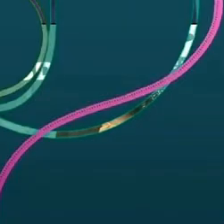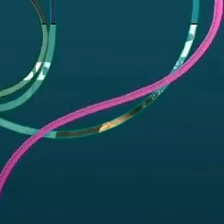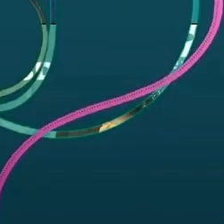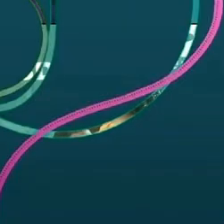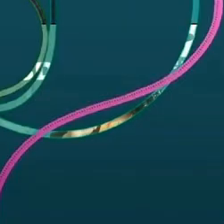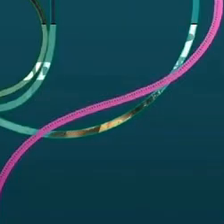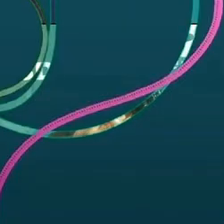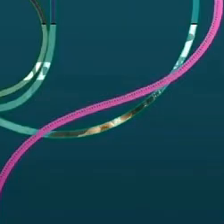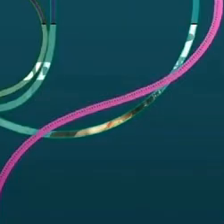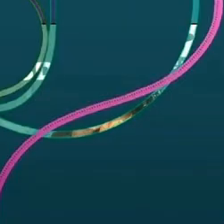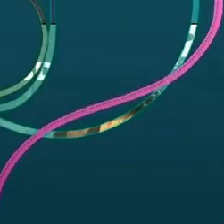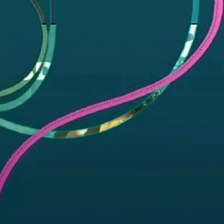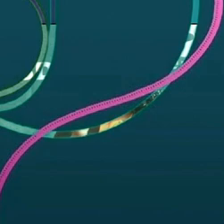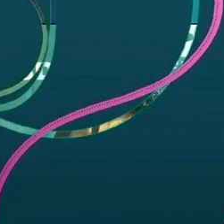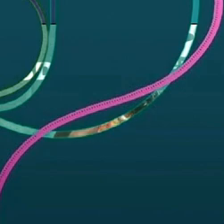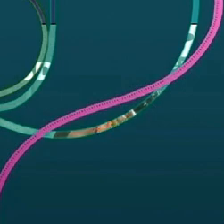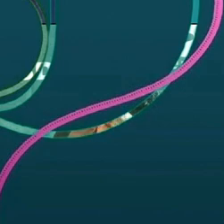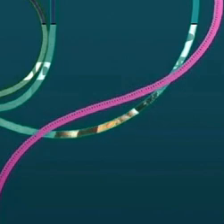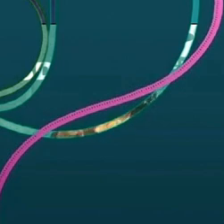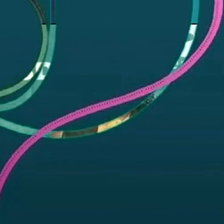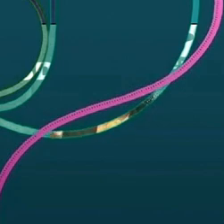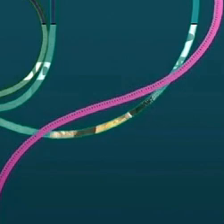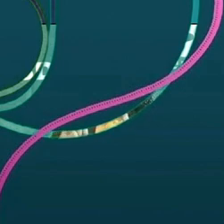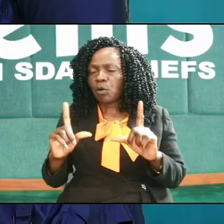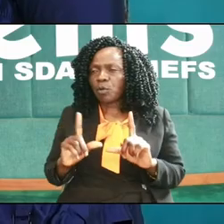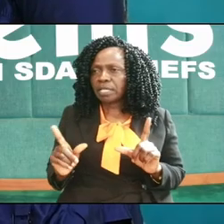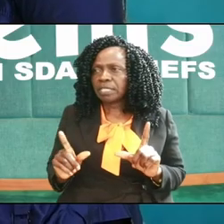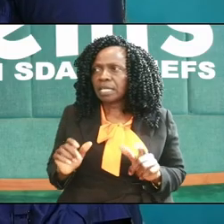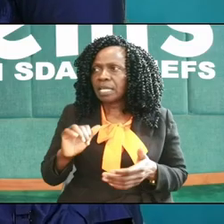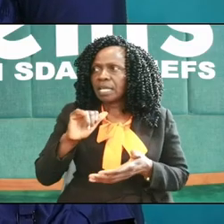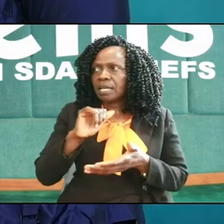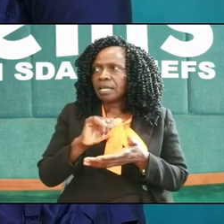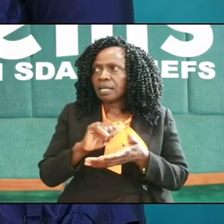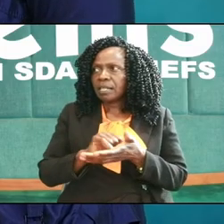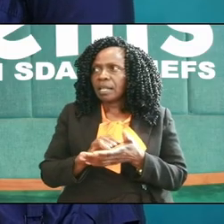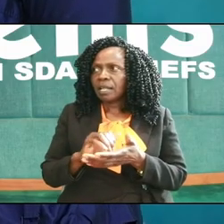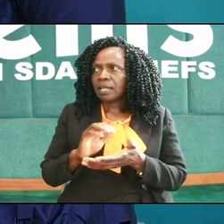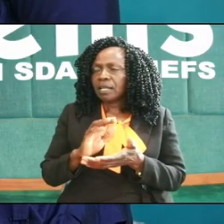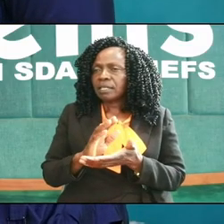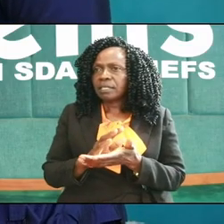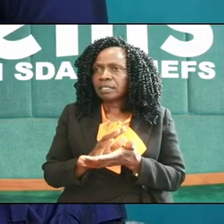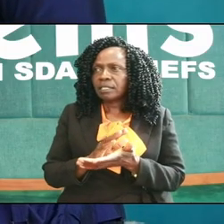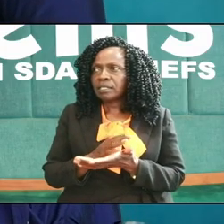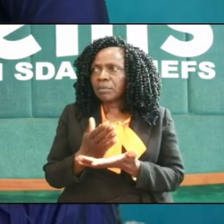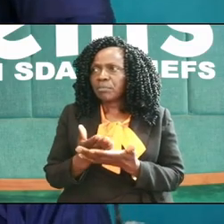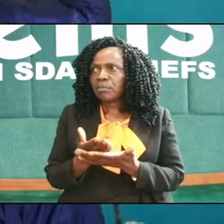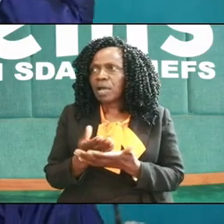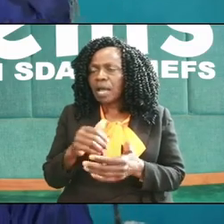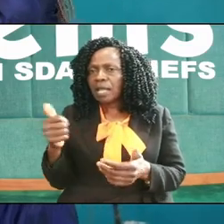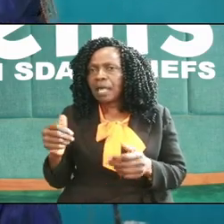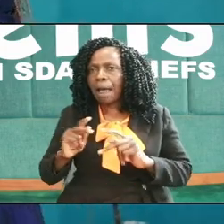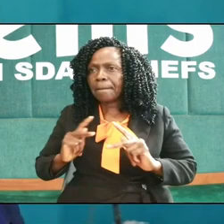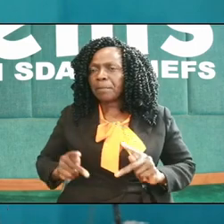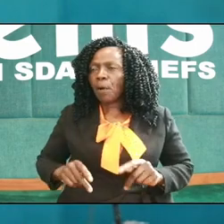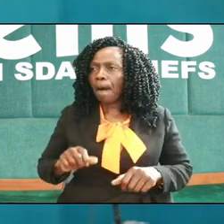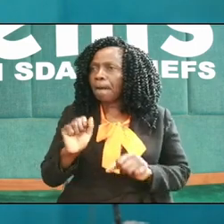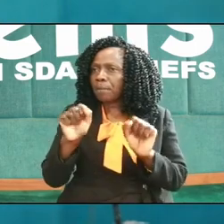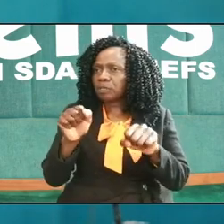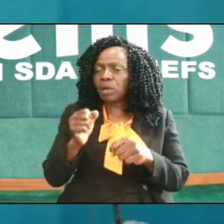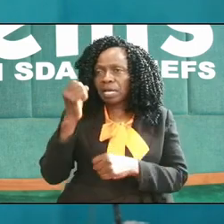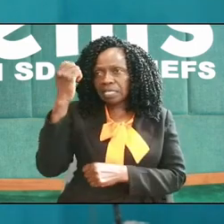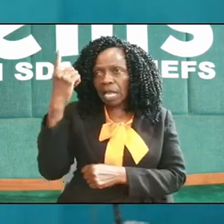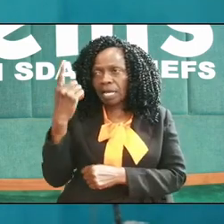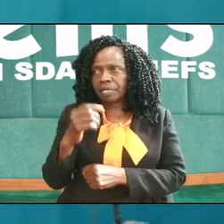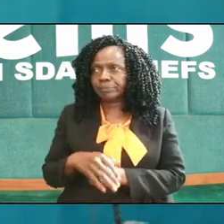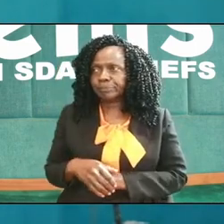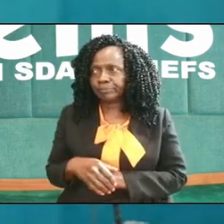It is speaking another language that somebody doesn't understand. Okay, maybe speaking a language that is different from